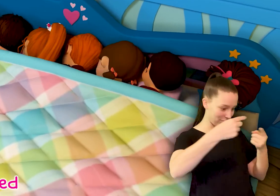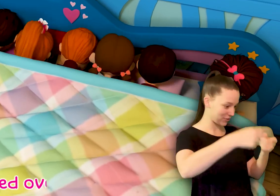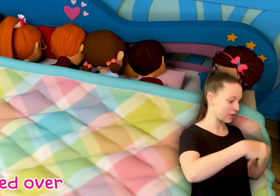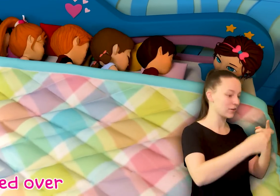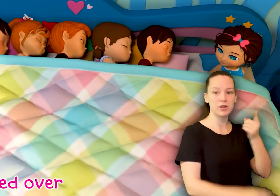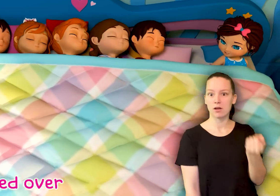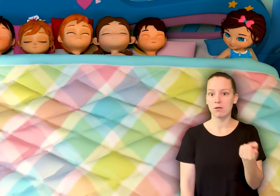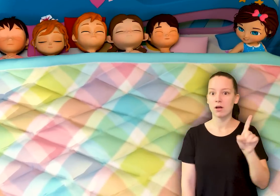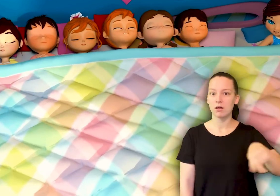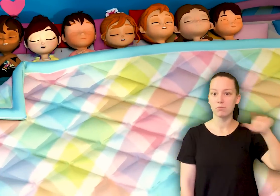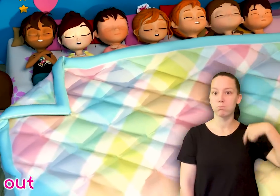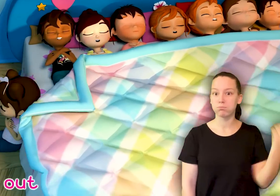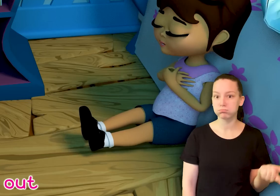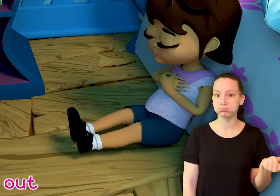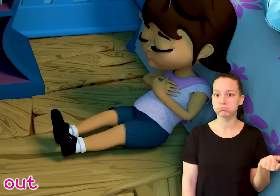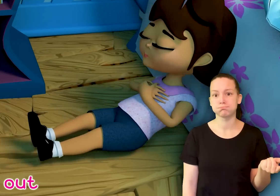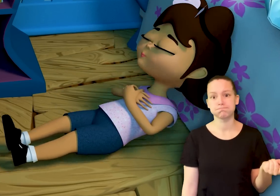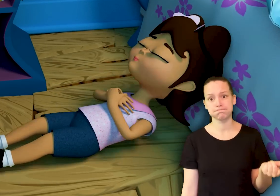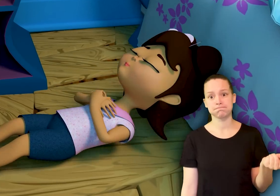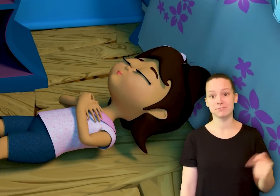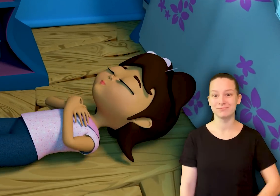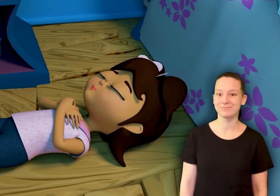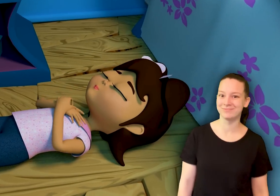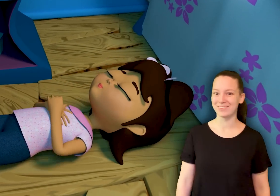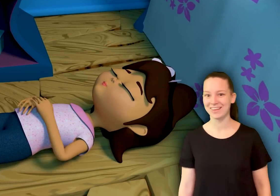all rolled over and one fell